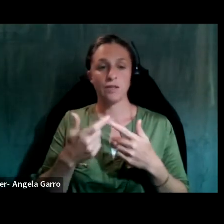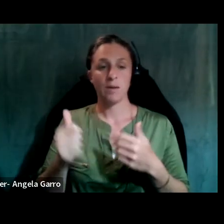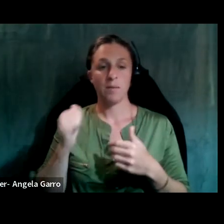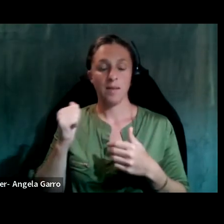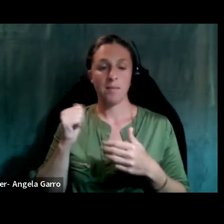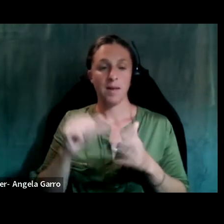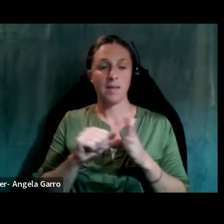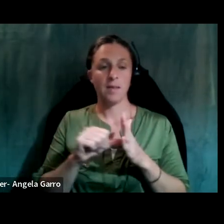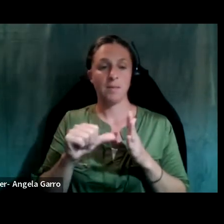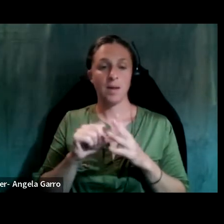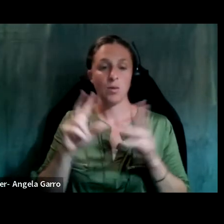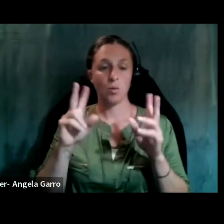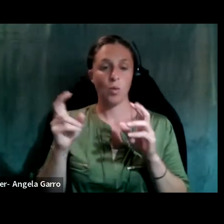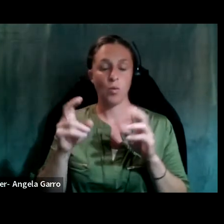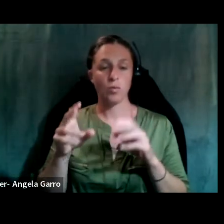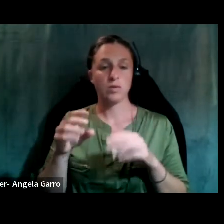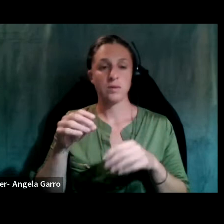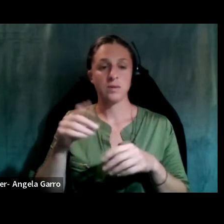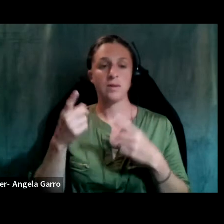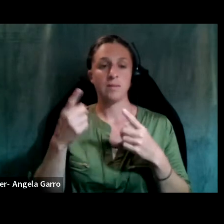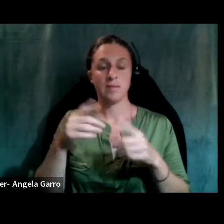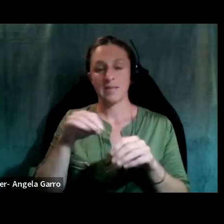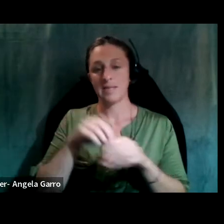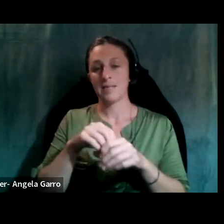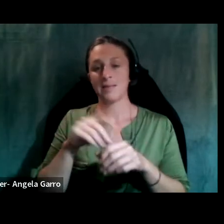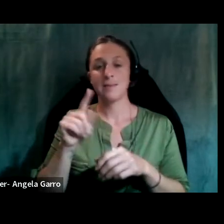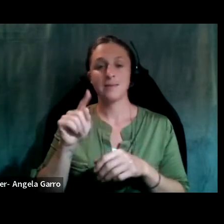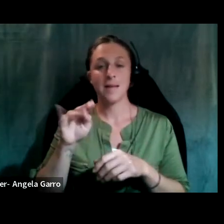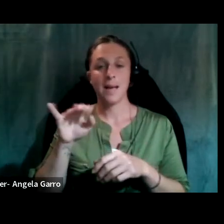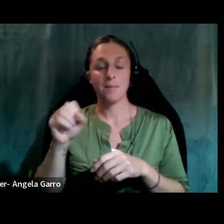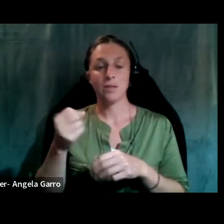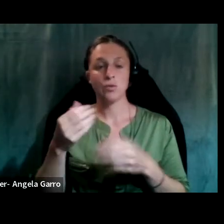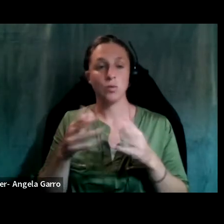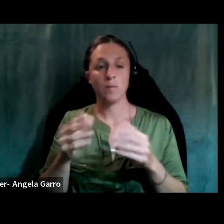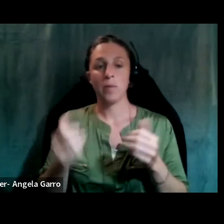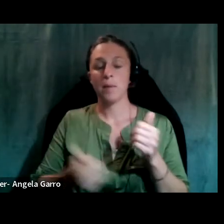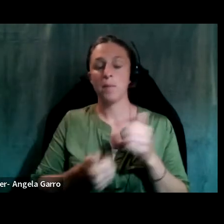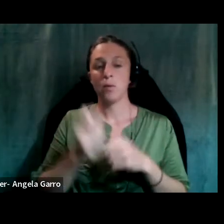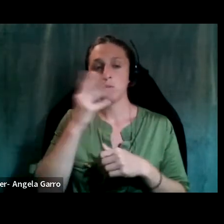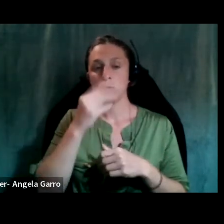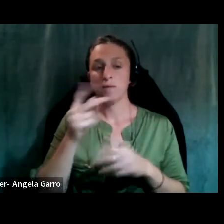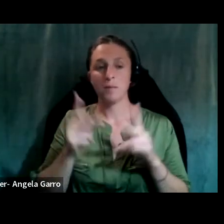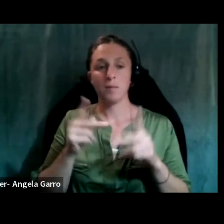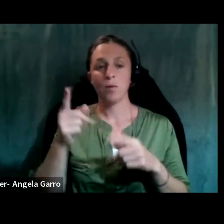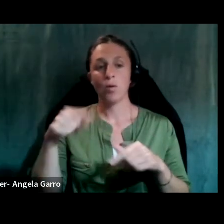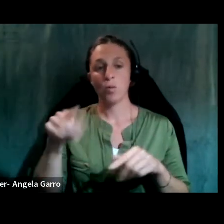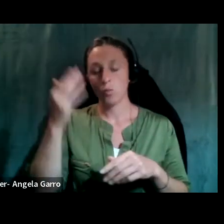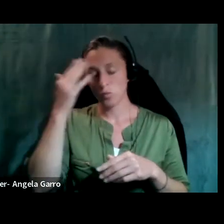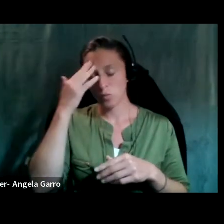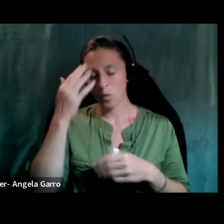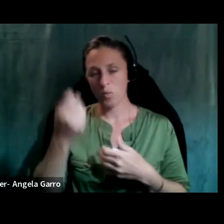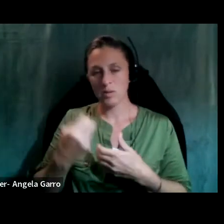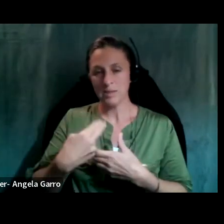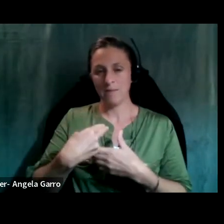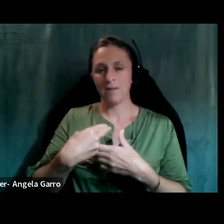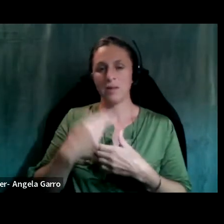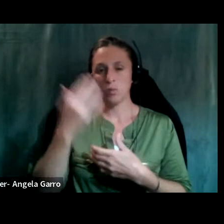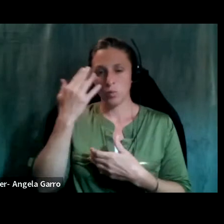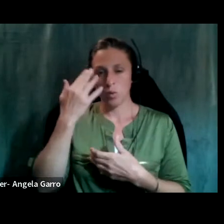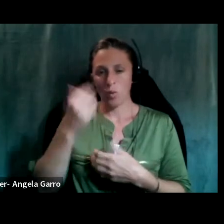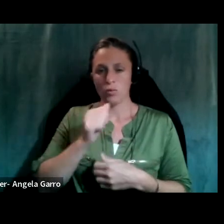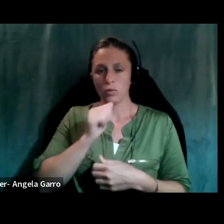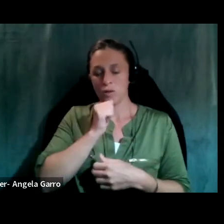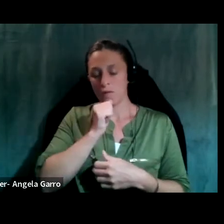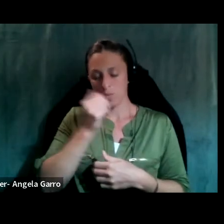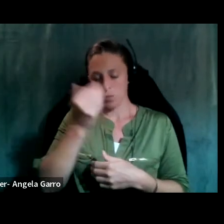page. Quotes that were found hanging in Tammy's room. The most beautiful people are those who have known defeat, known suffering, known